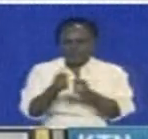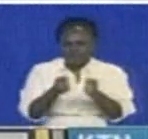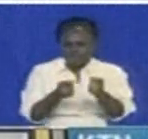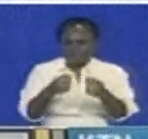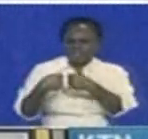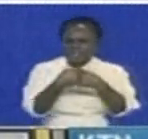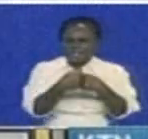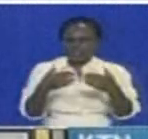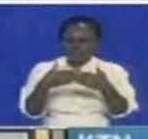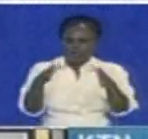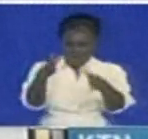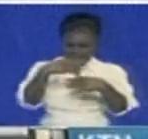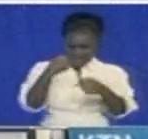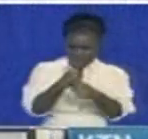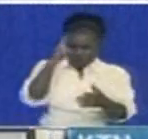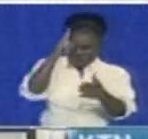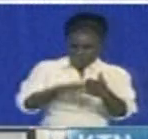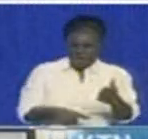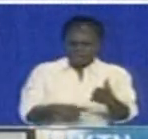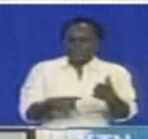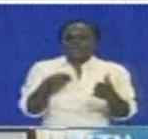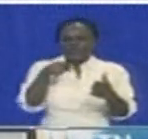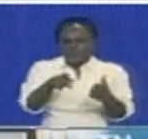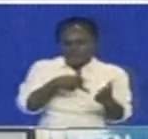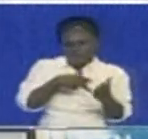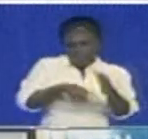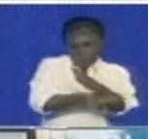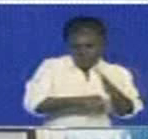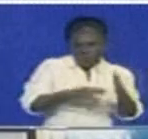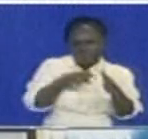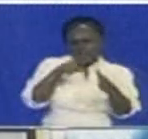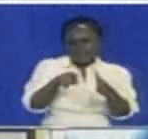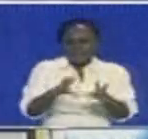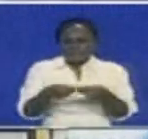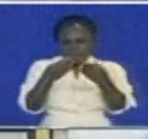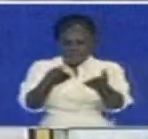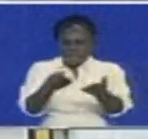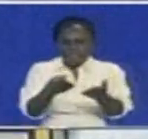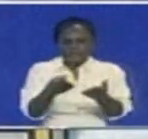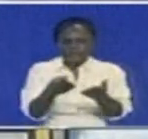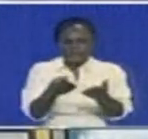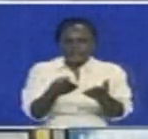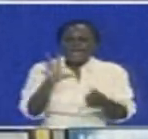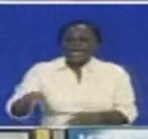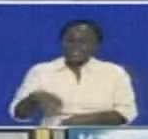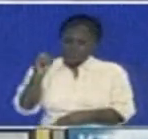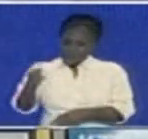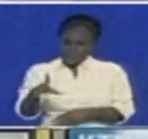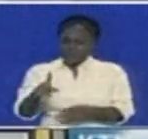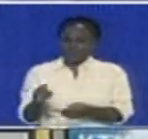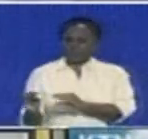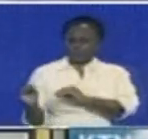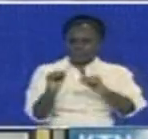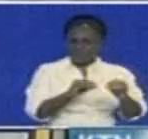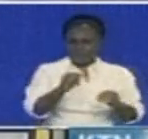challenge to organizations will be to effectively build your own supply chain. It's always expensive to replace and bring people from